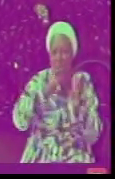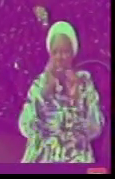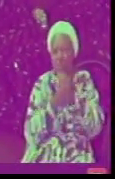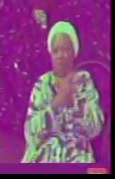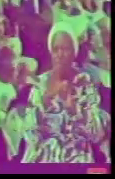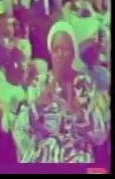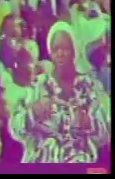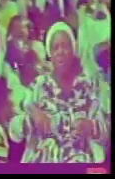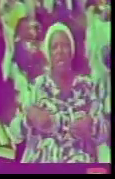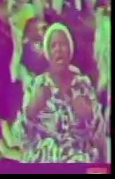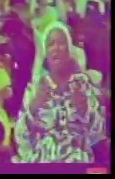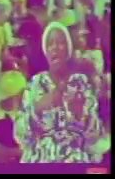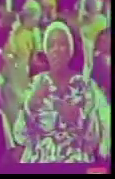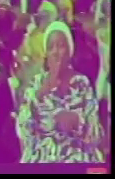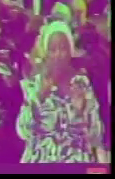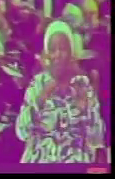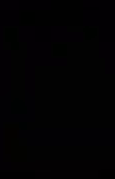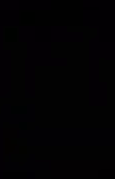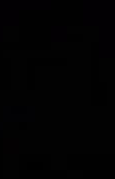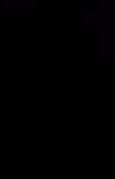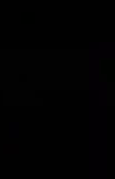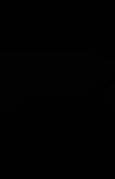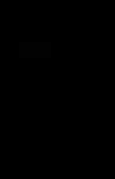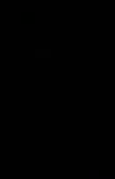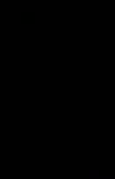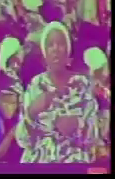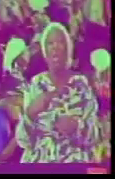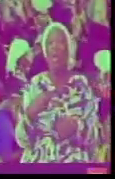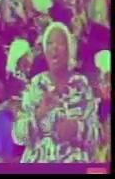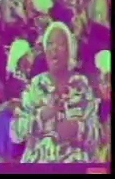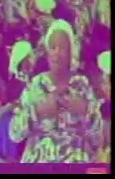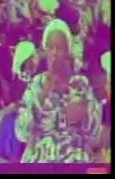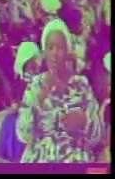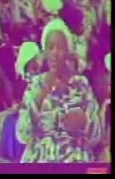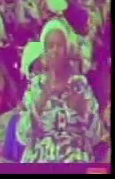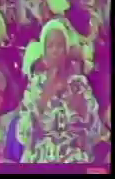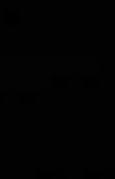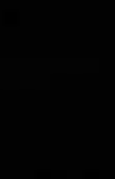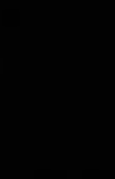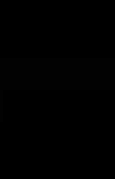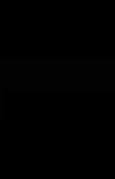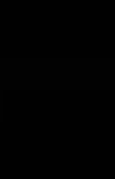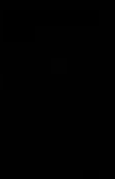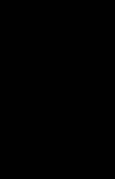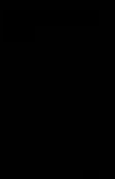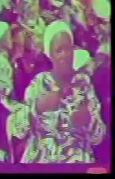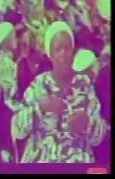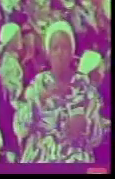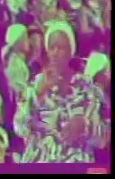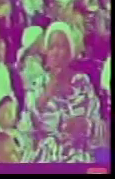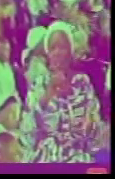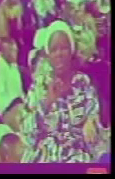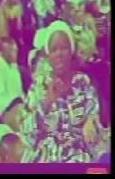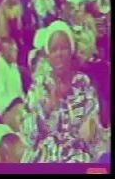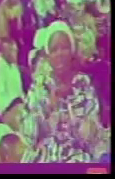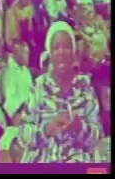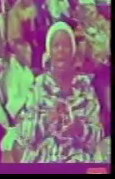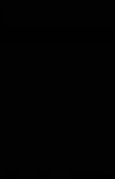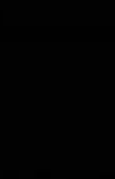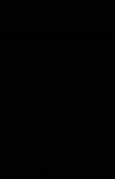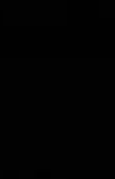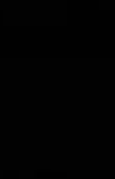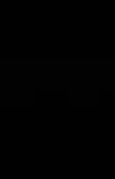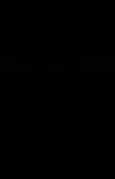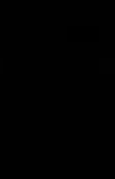He will recreate you. He will transform your life. And then you'll be able to say, I've been to Christ.